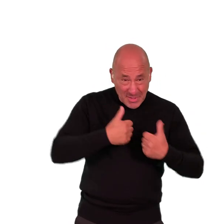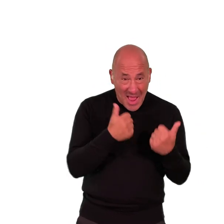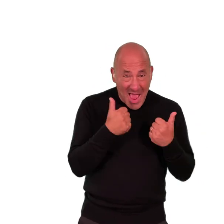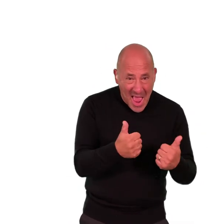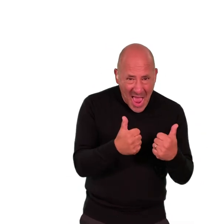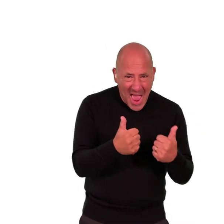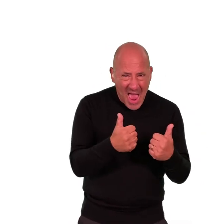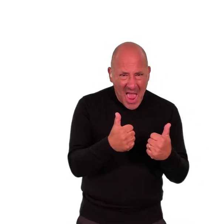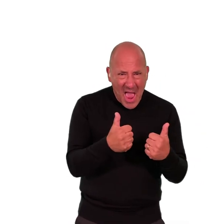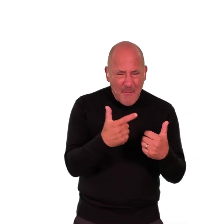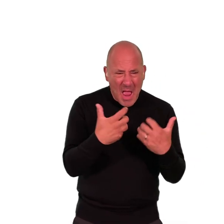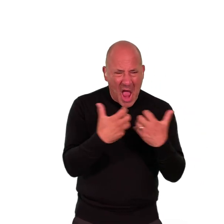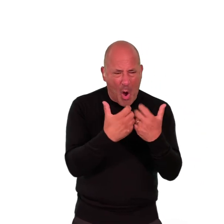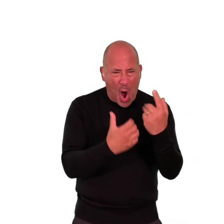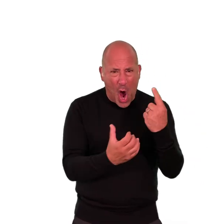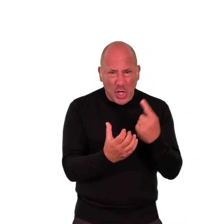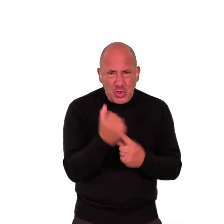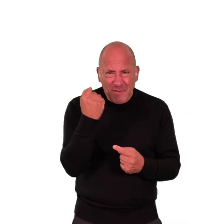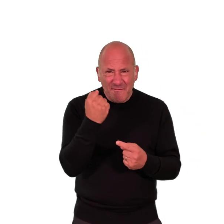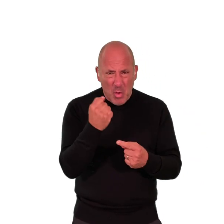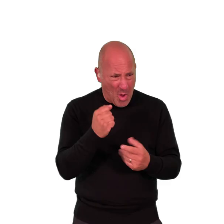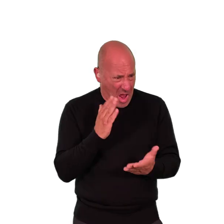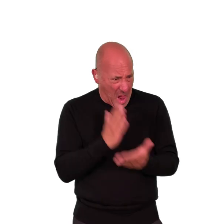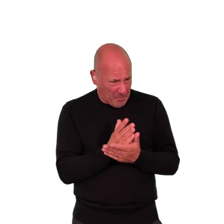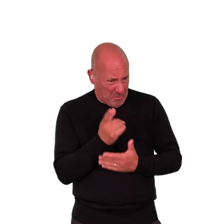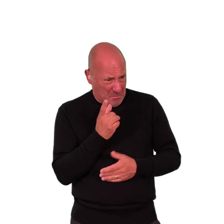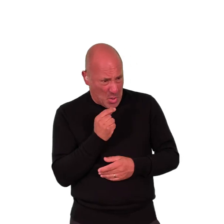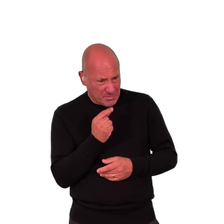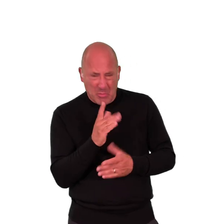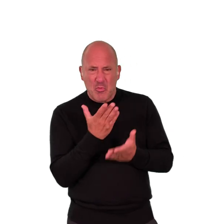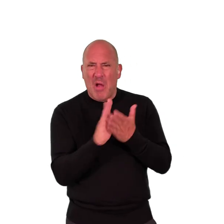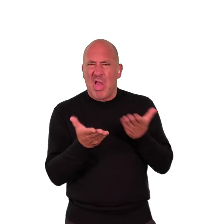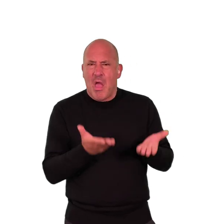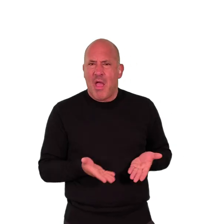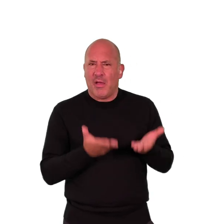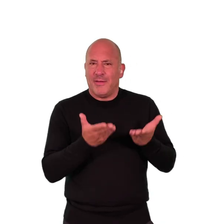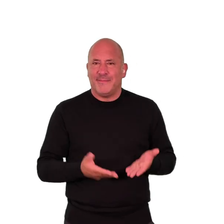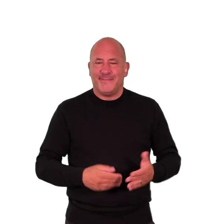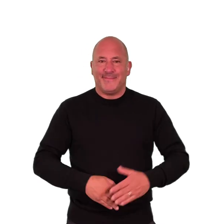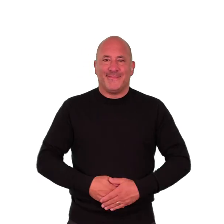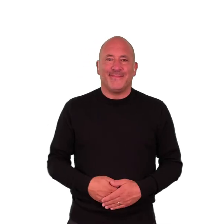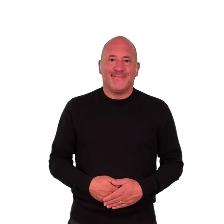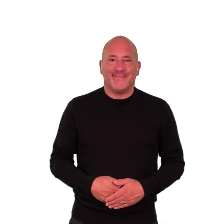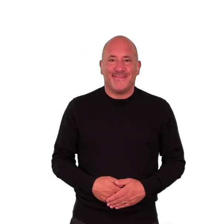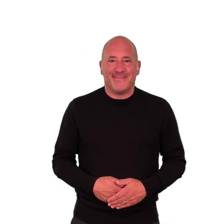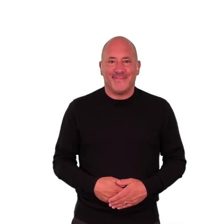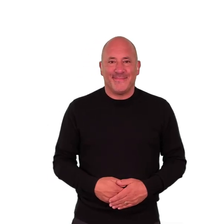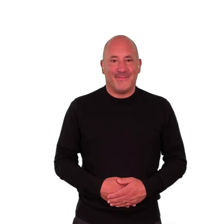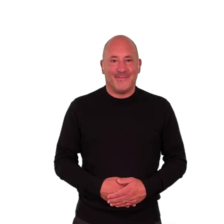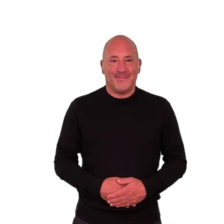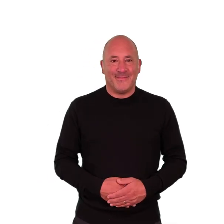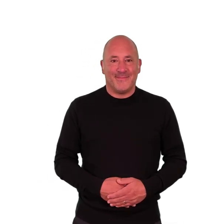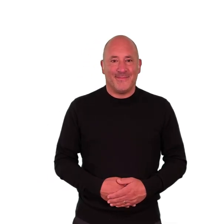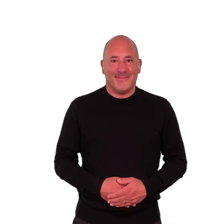really ambitious ideas, but it isn't clear how they'll be achieved or whether they're realistic.